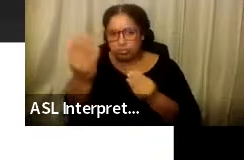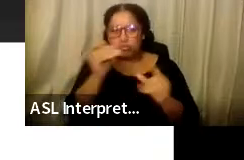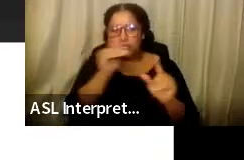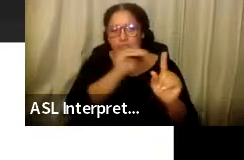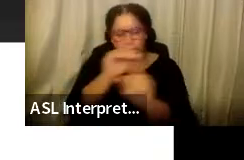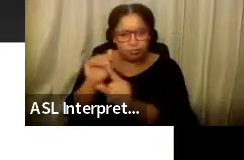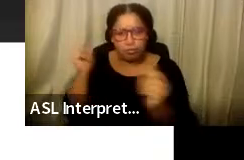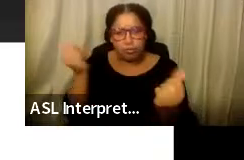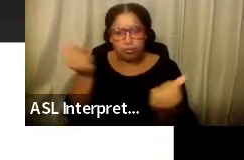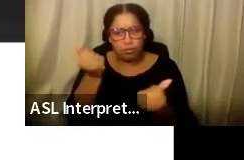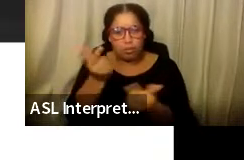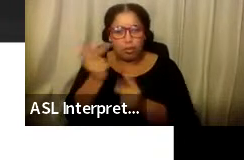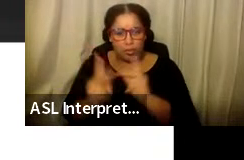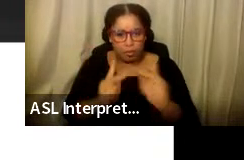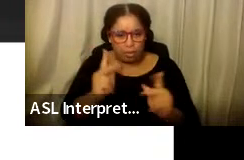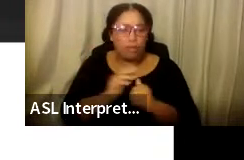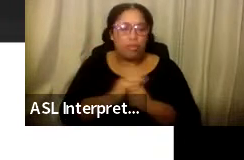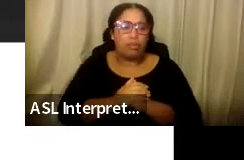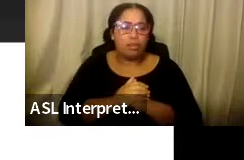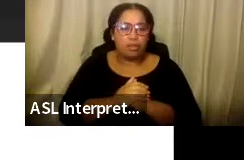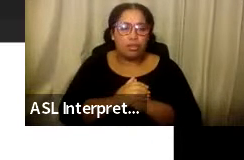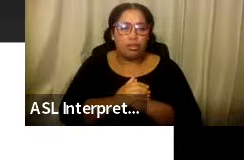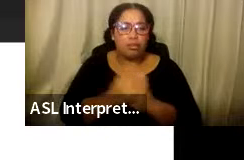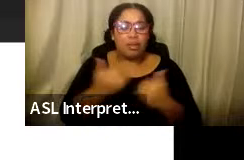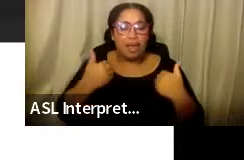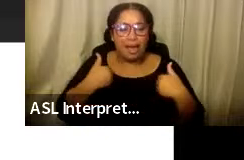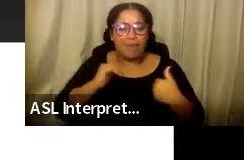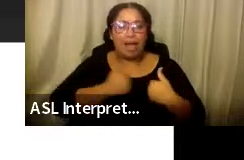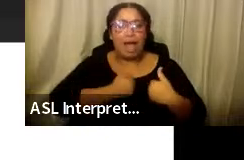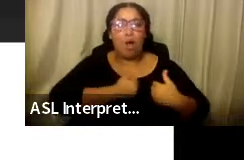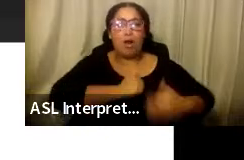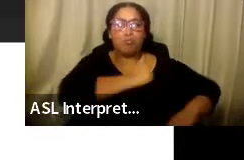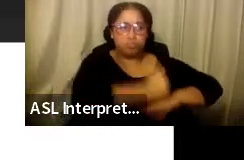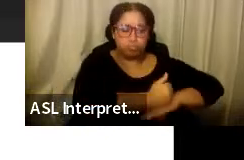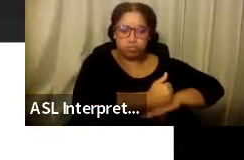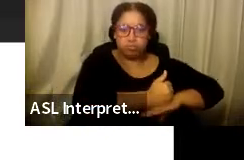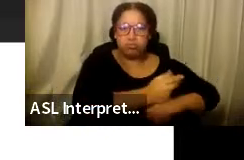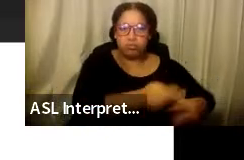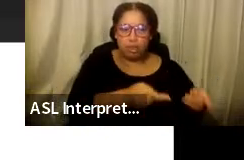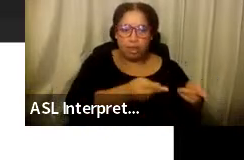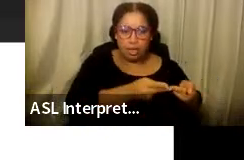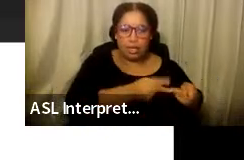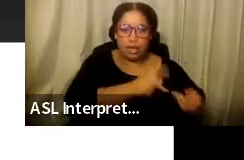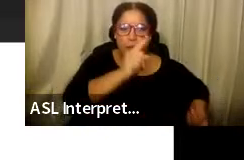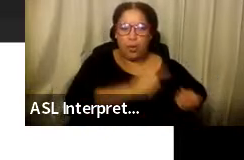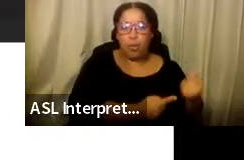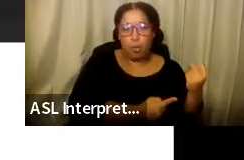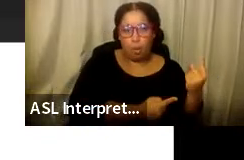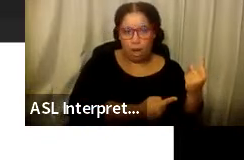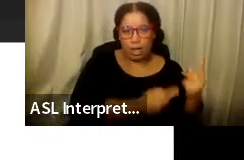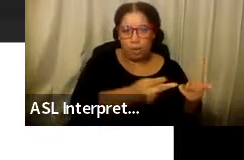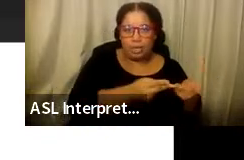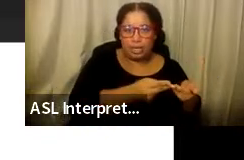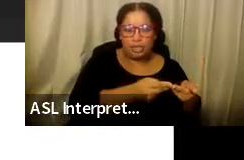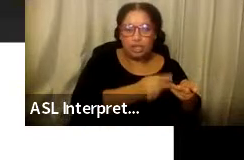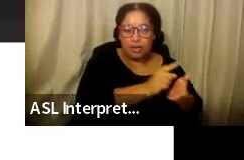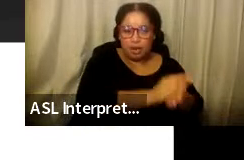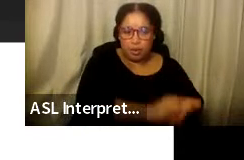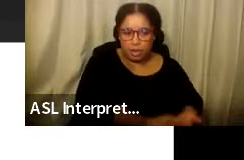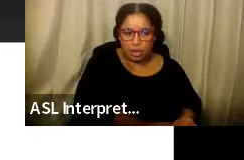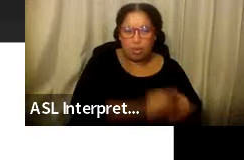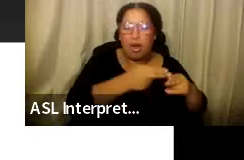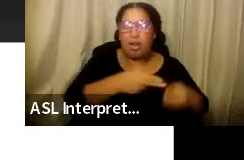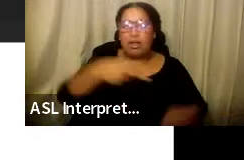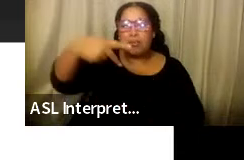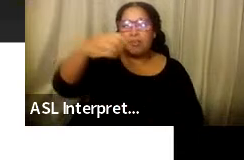that we have our stationary pod sites. We've reduced those down to 1 site a week. We're going to continue that through